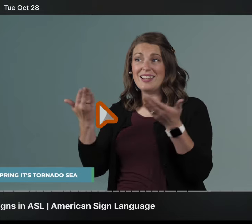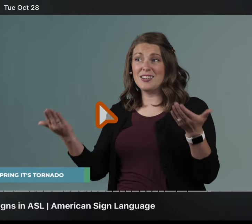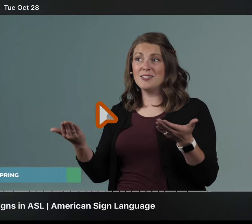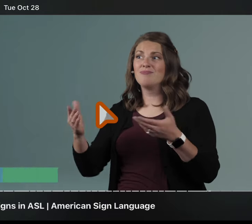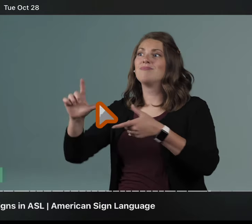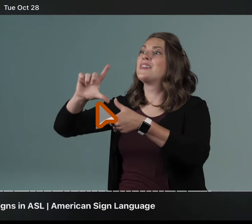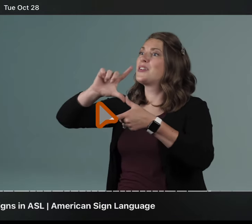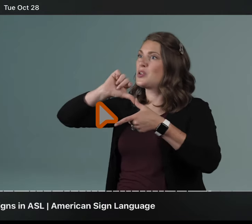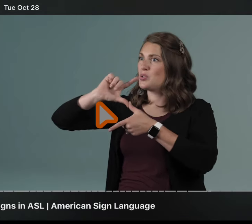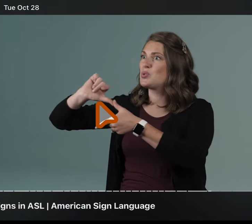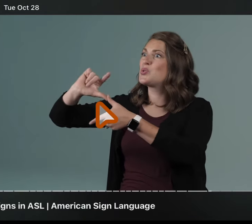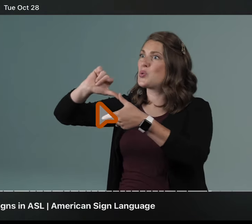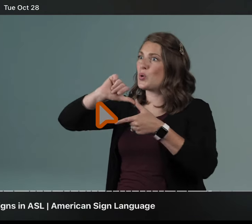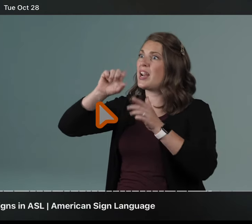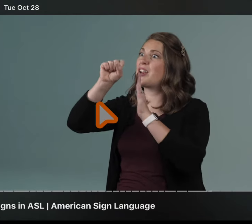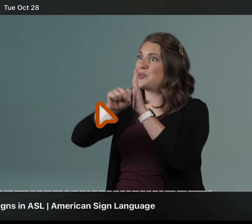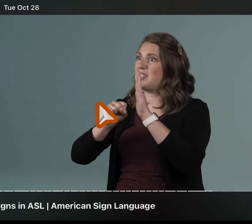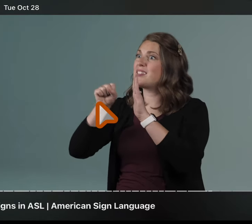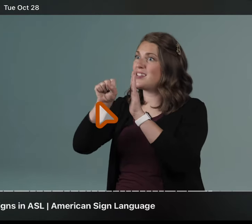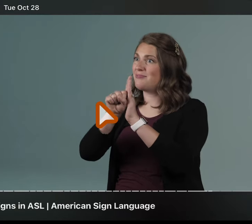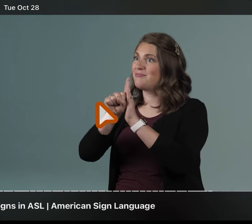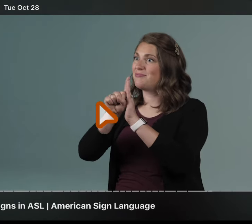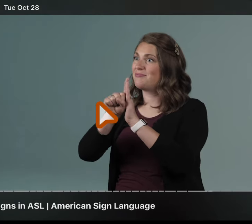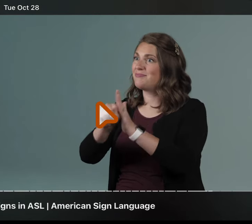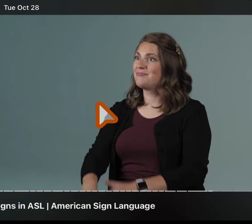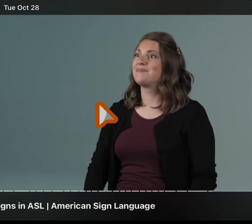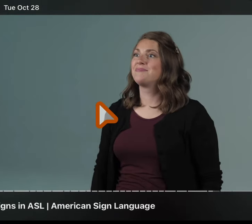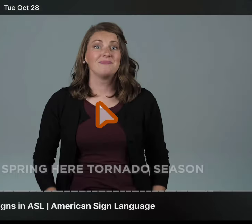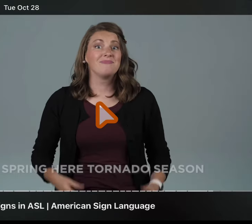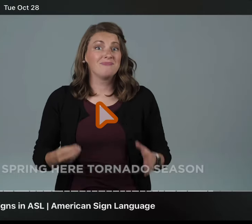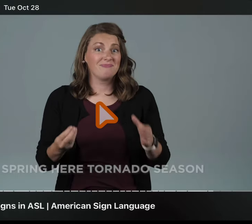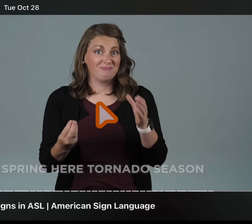Spring here, tornado season.